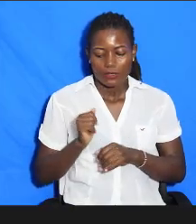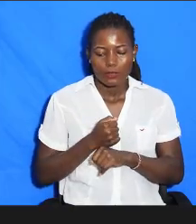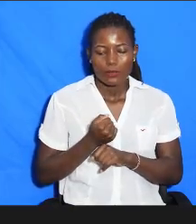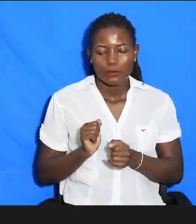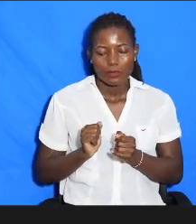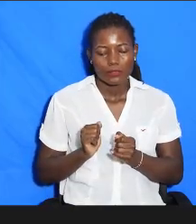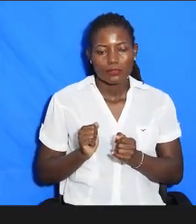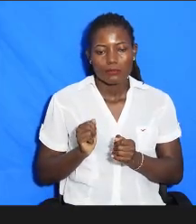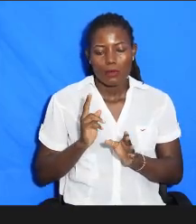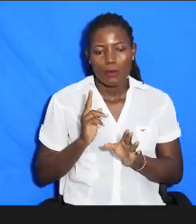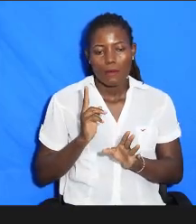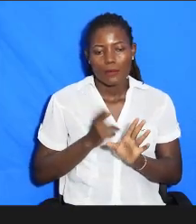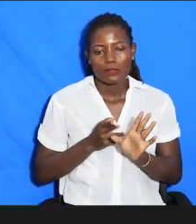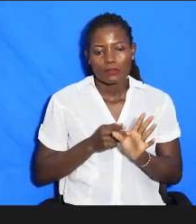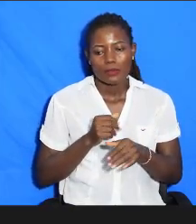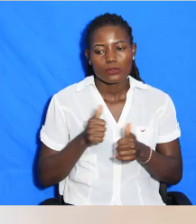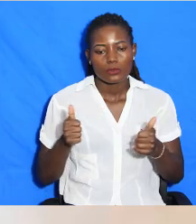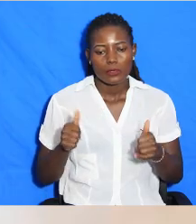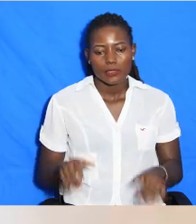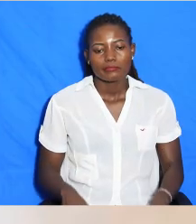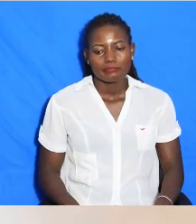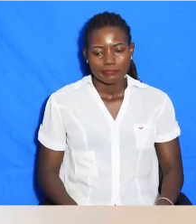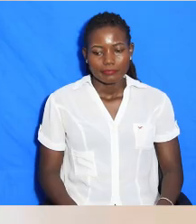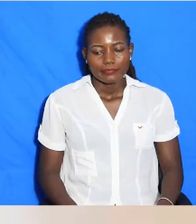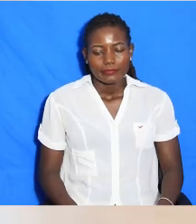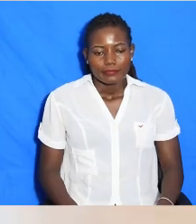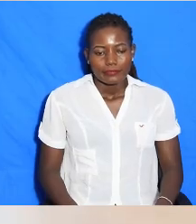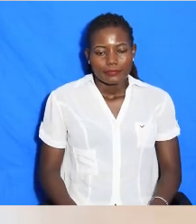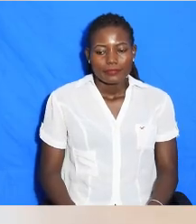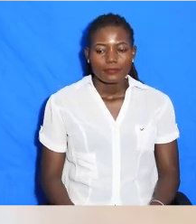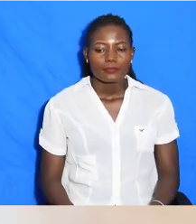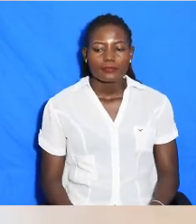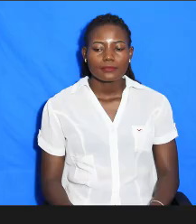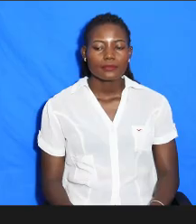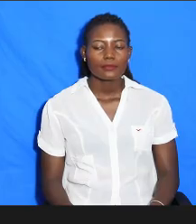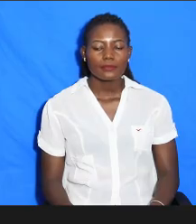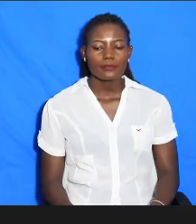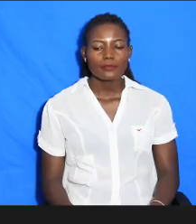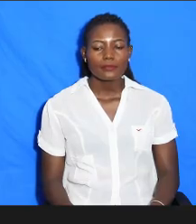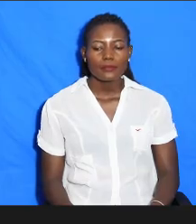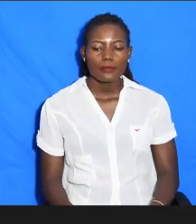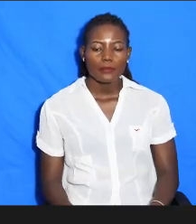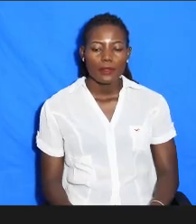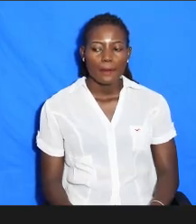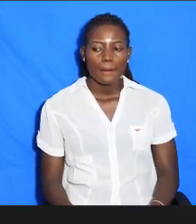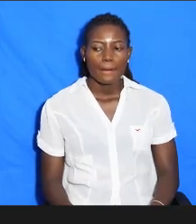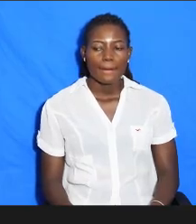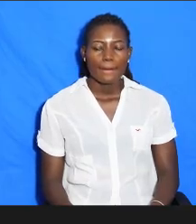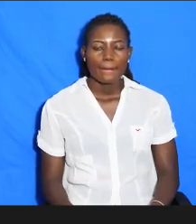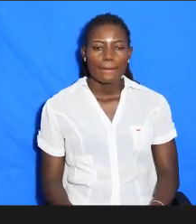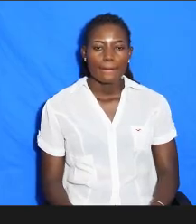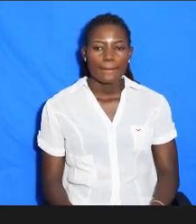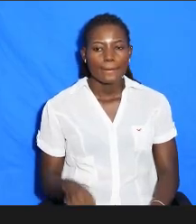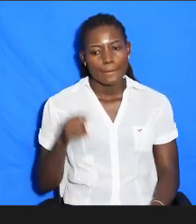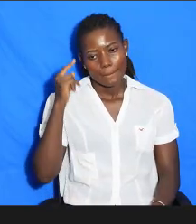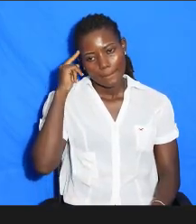up back that Oh, drive? I think over because now since the